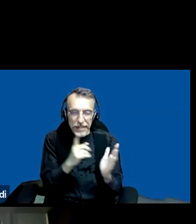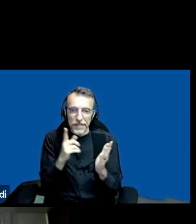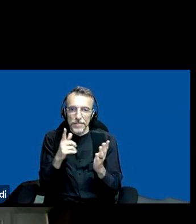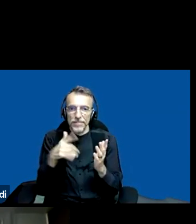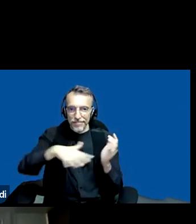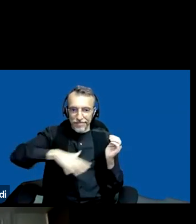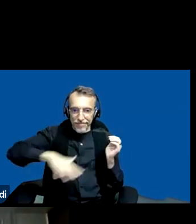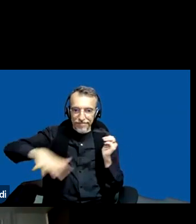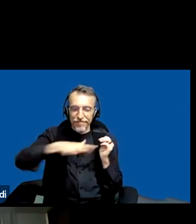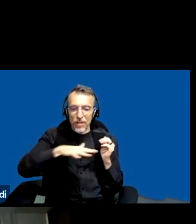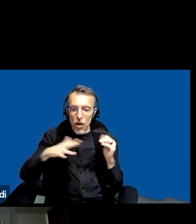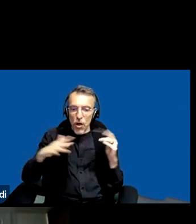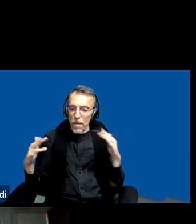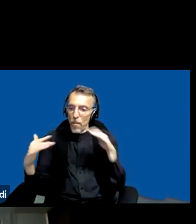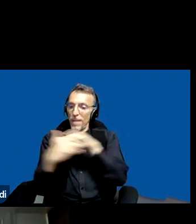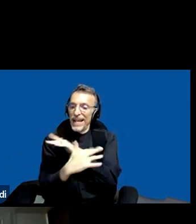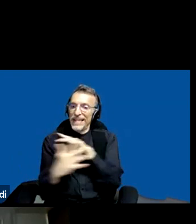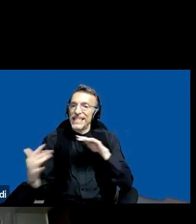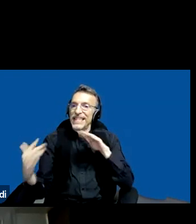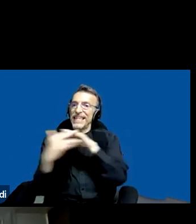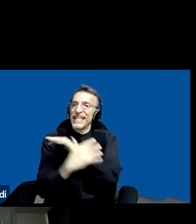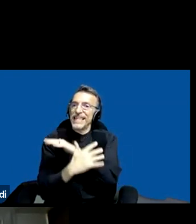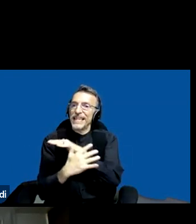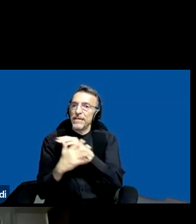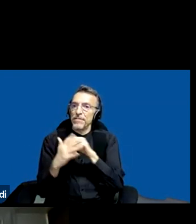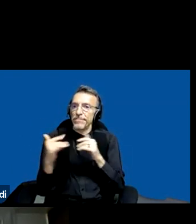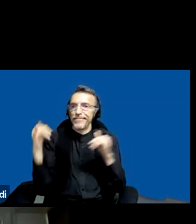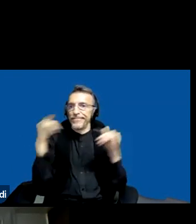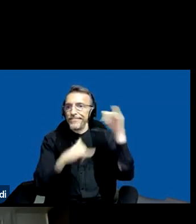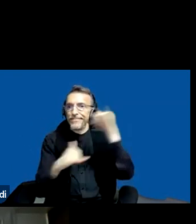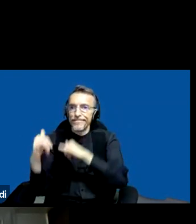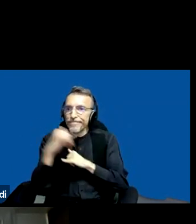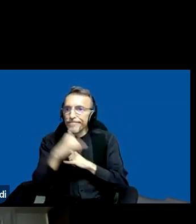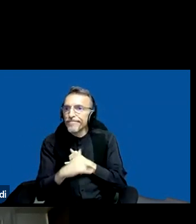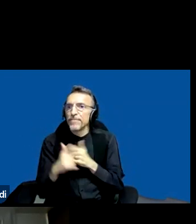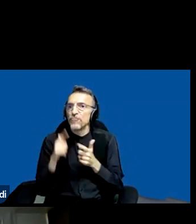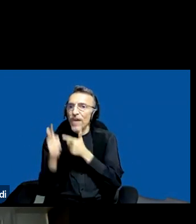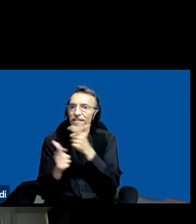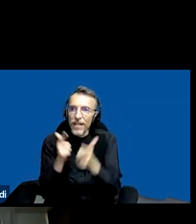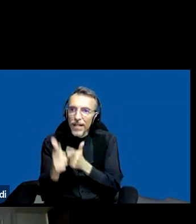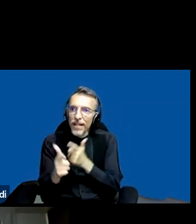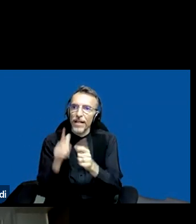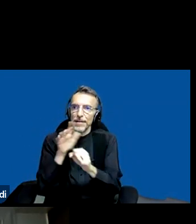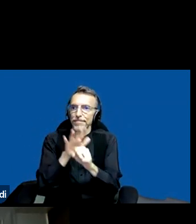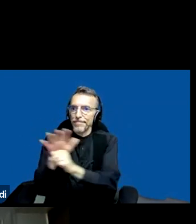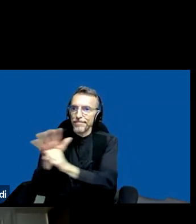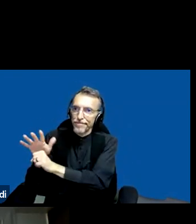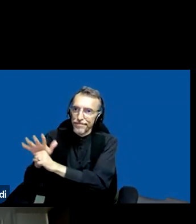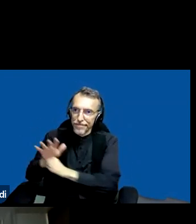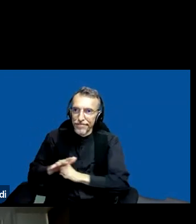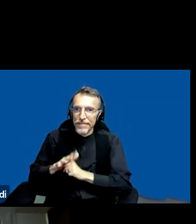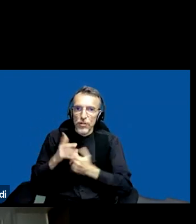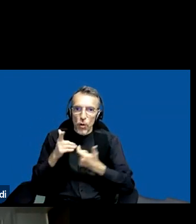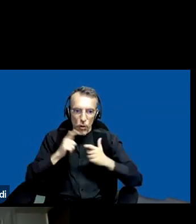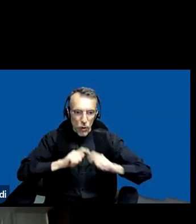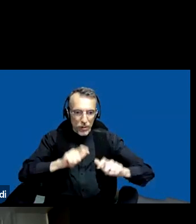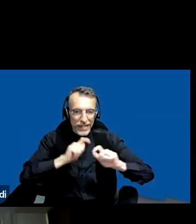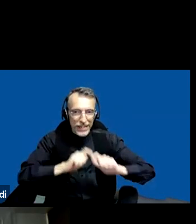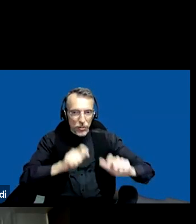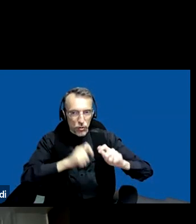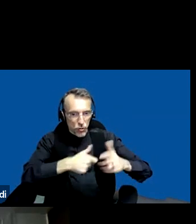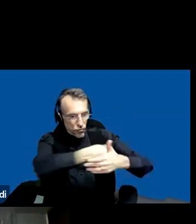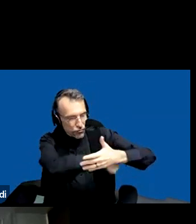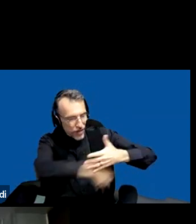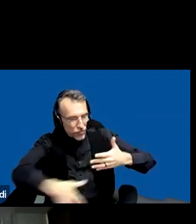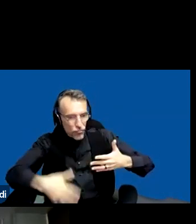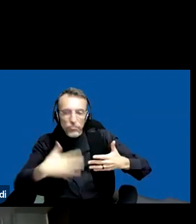of mobility restrictions that we have and the need to continue doing grassroots